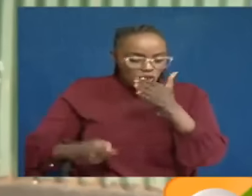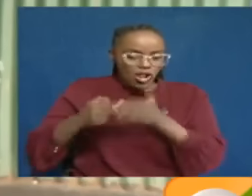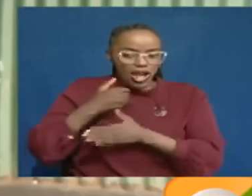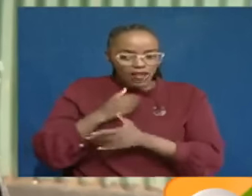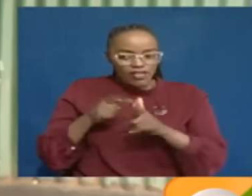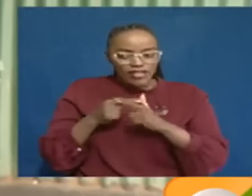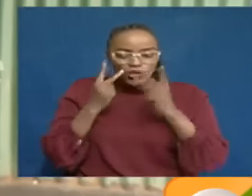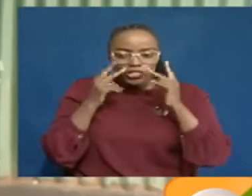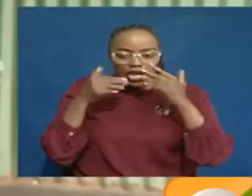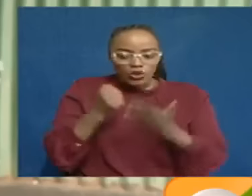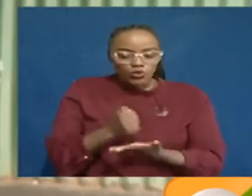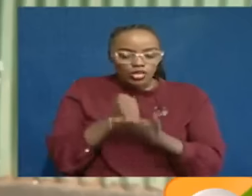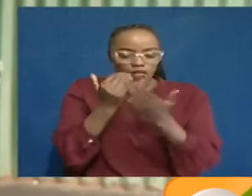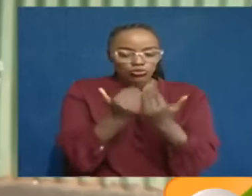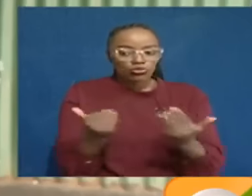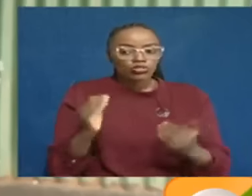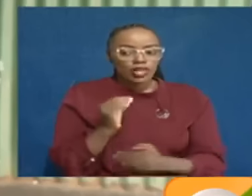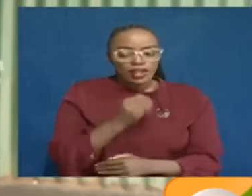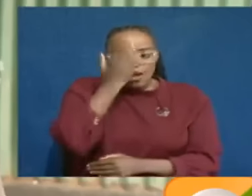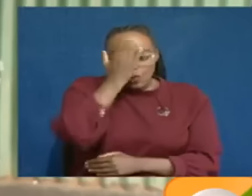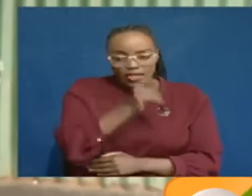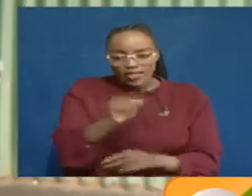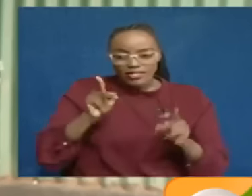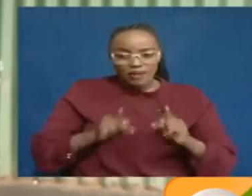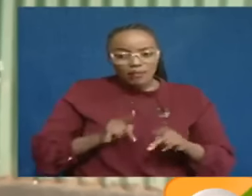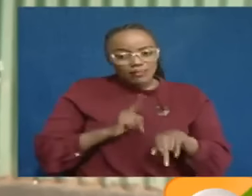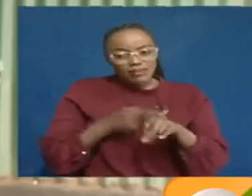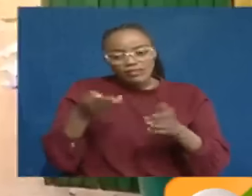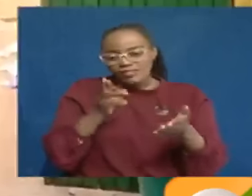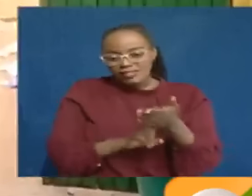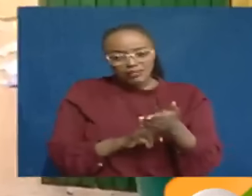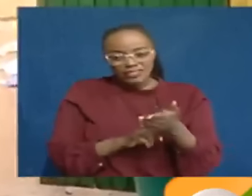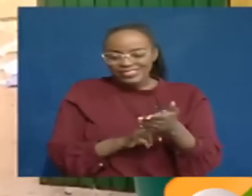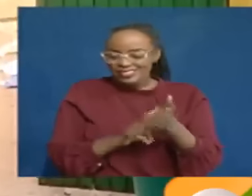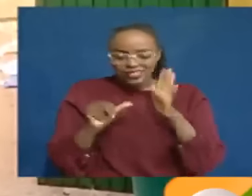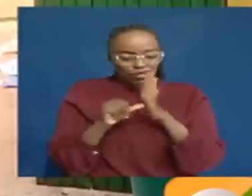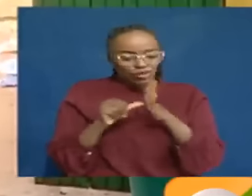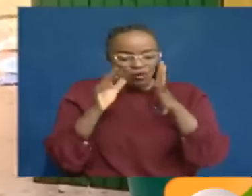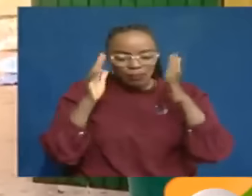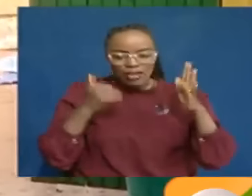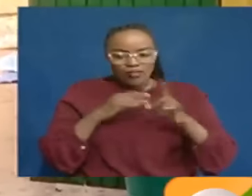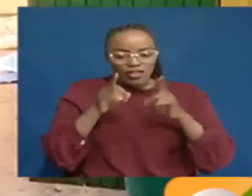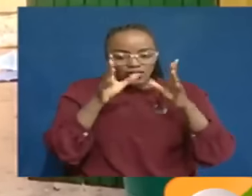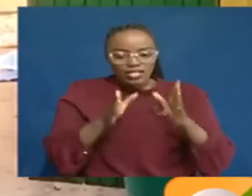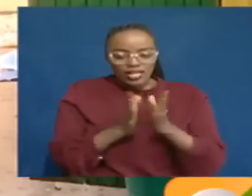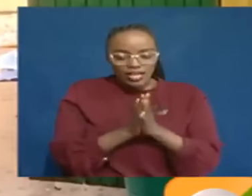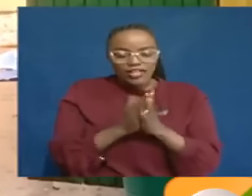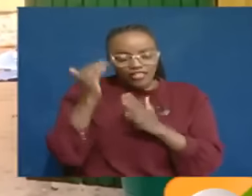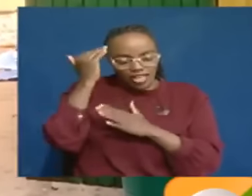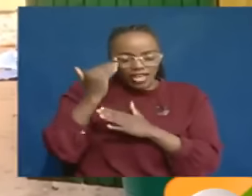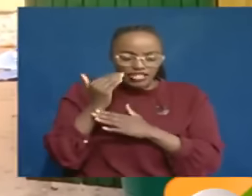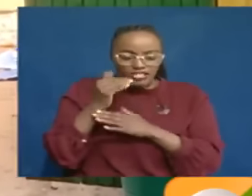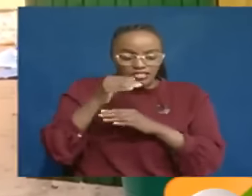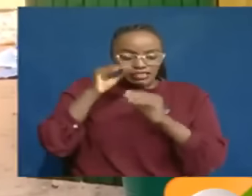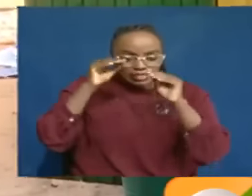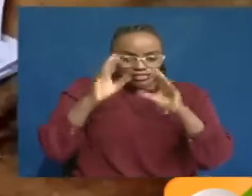na waone vile watasaidia watoto wetu. Kwa sababu hiyo watu tena wakisema warudie ni shida. The director and head teacher of the Silver